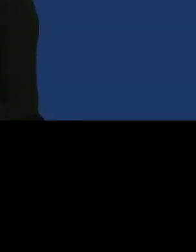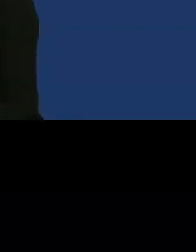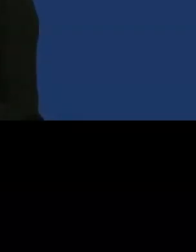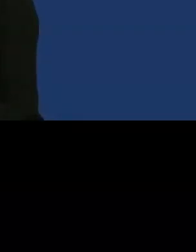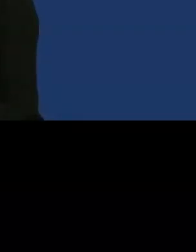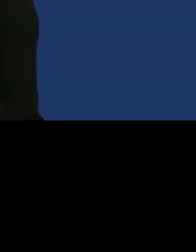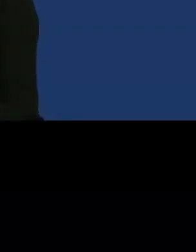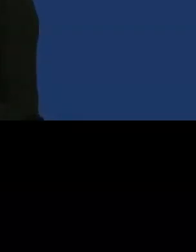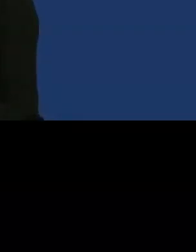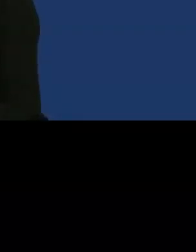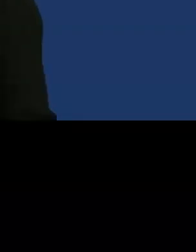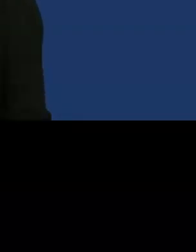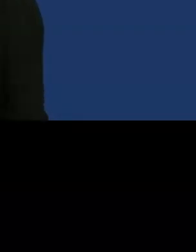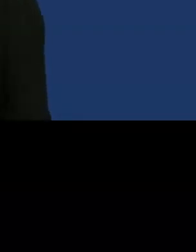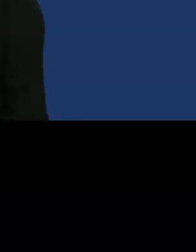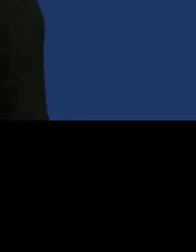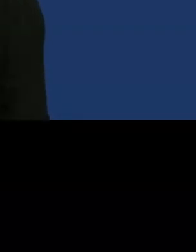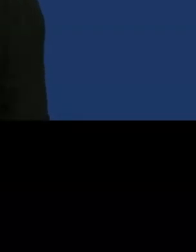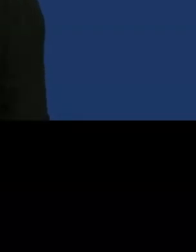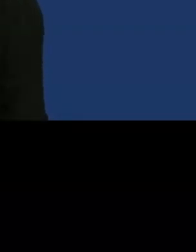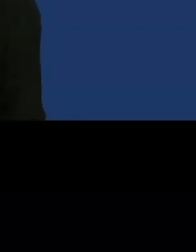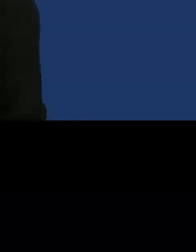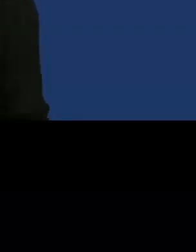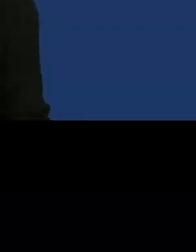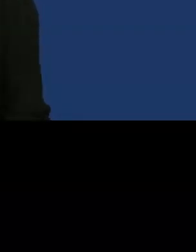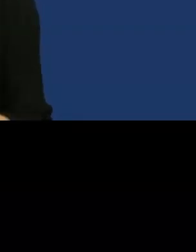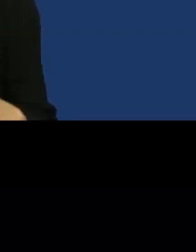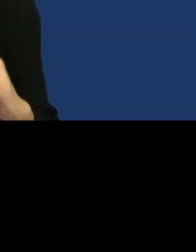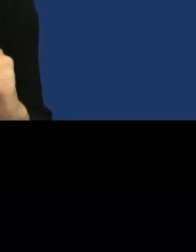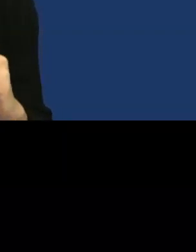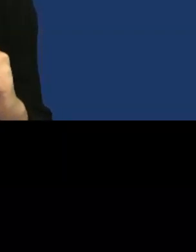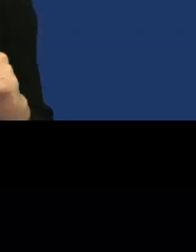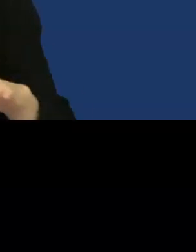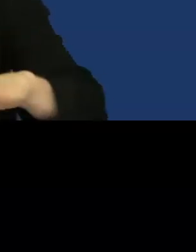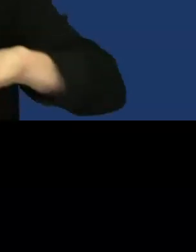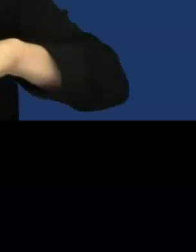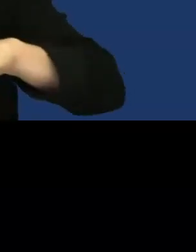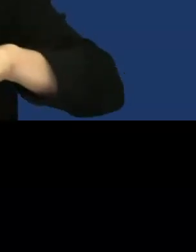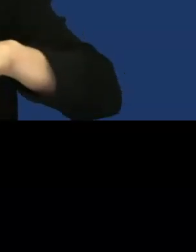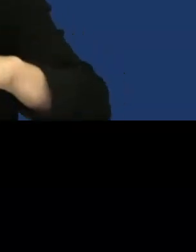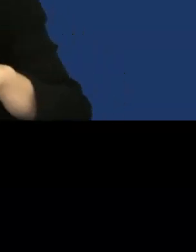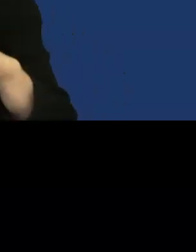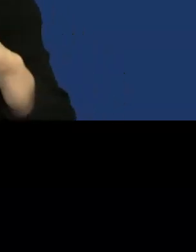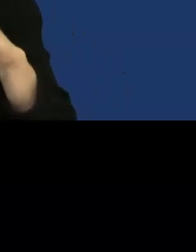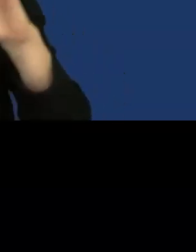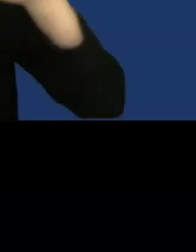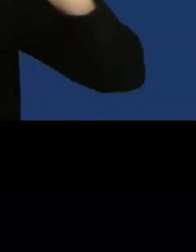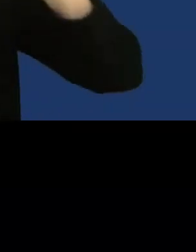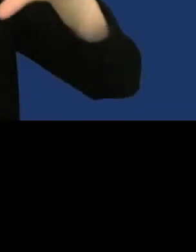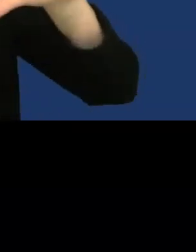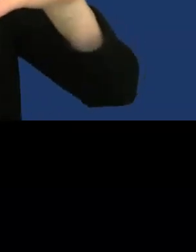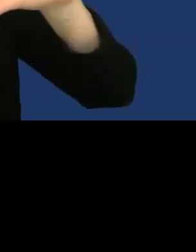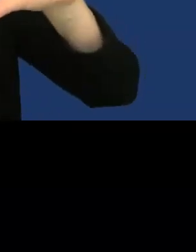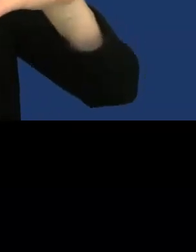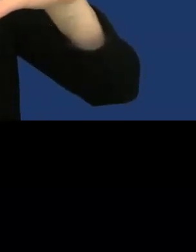that one? Should the tapping be done on one part of the body or how? I guess